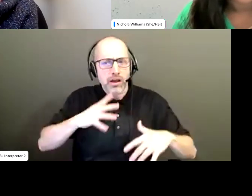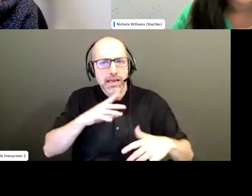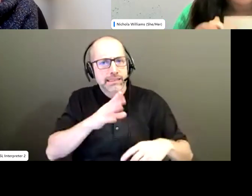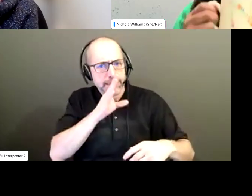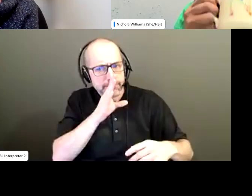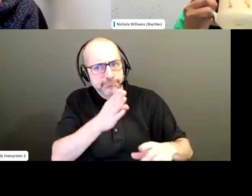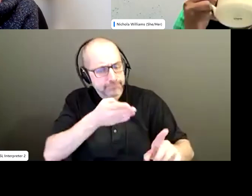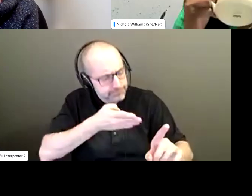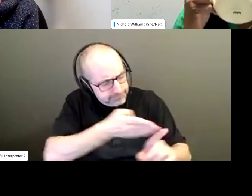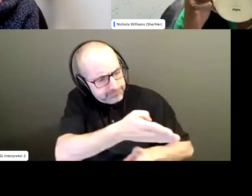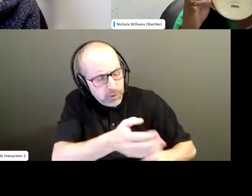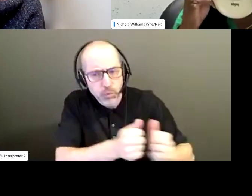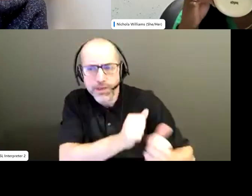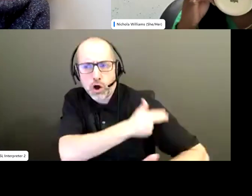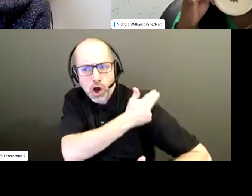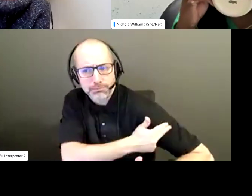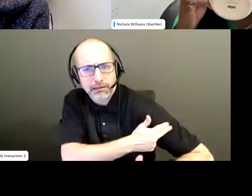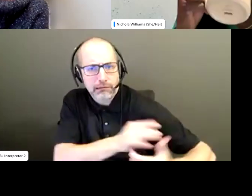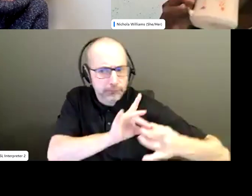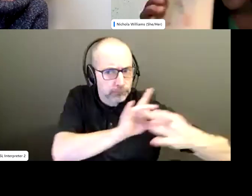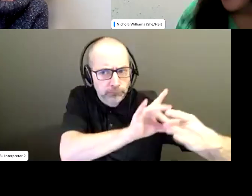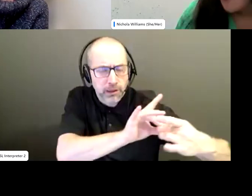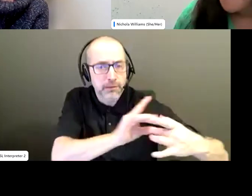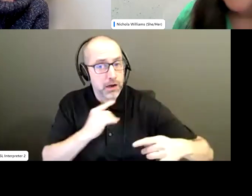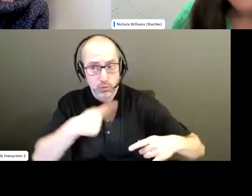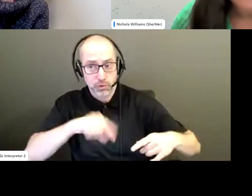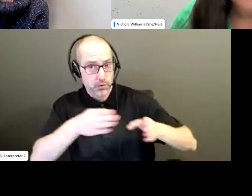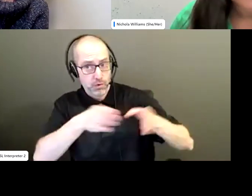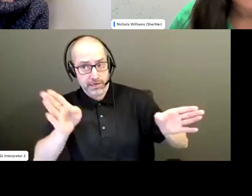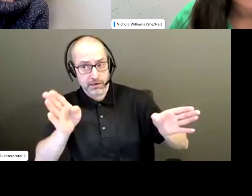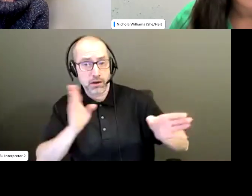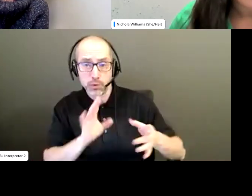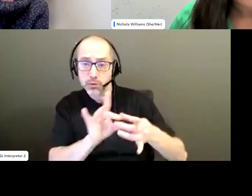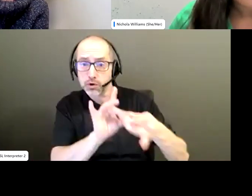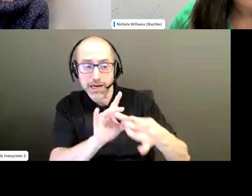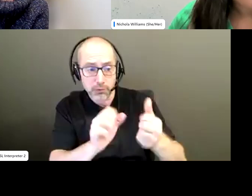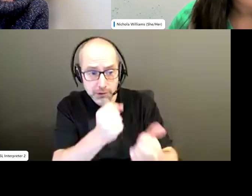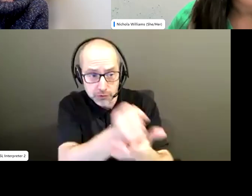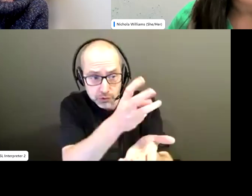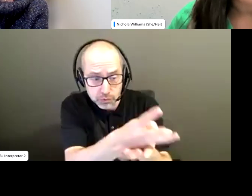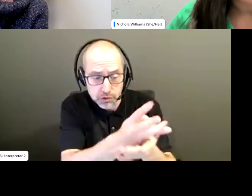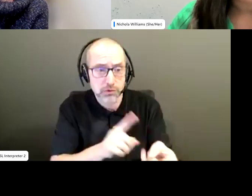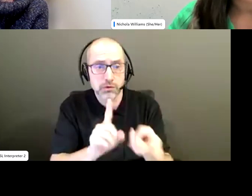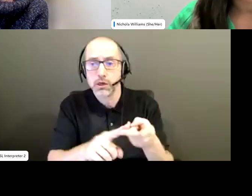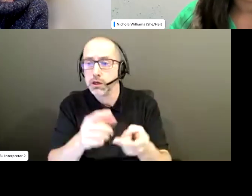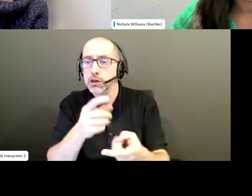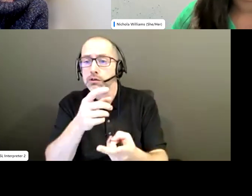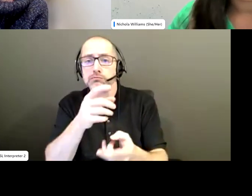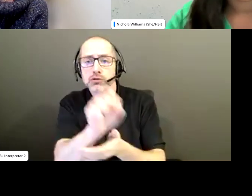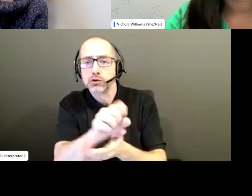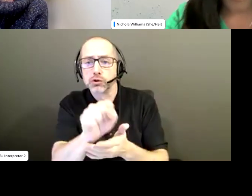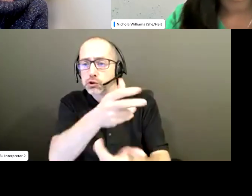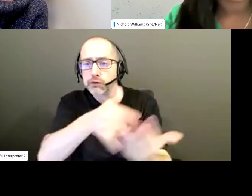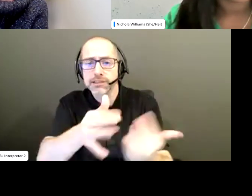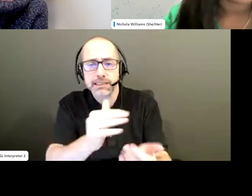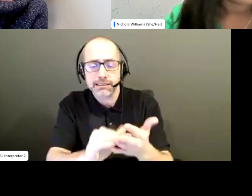definitely open. We have worked with social workers and different social services. Like recently we partnered with